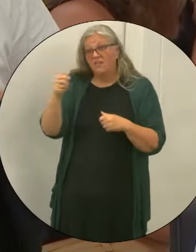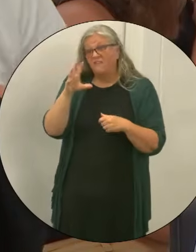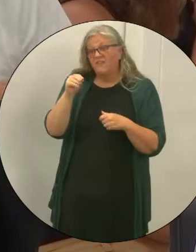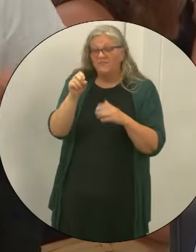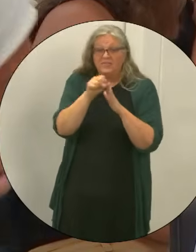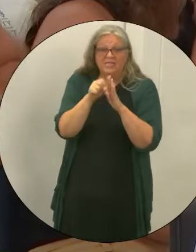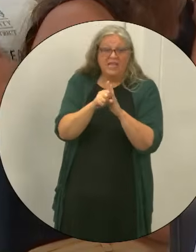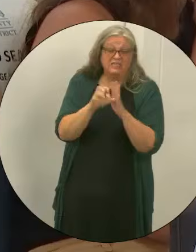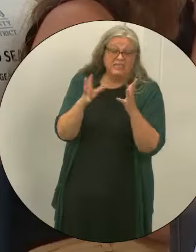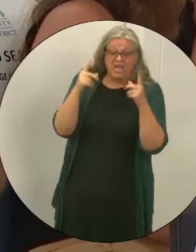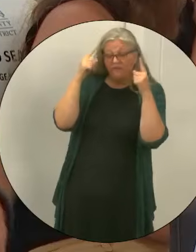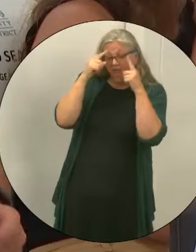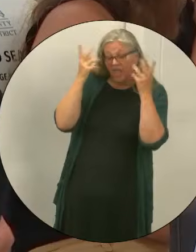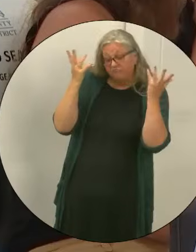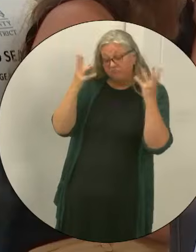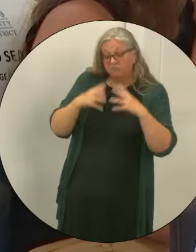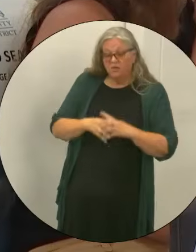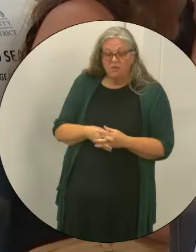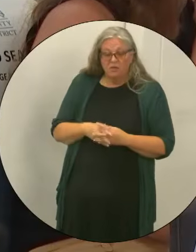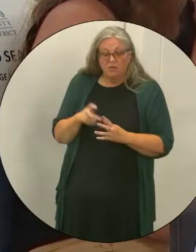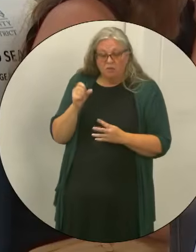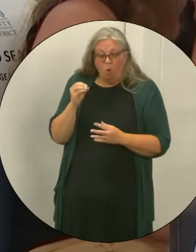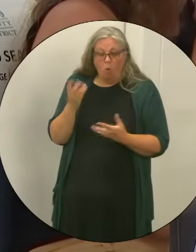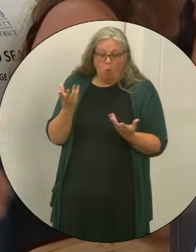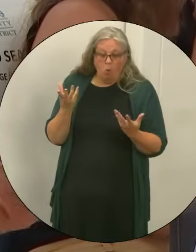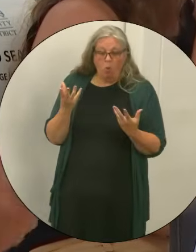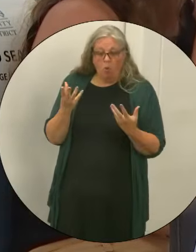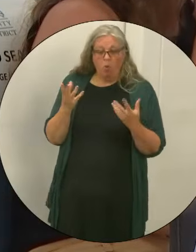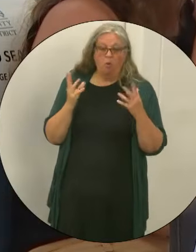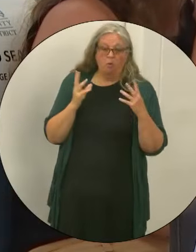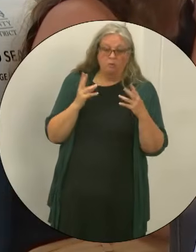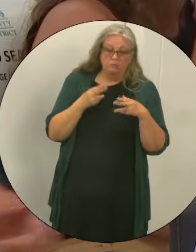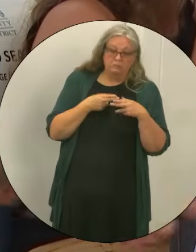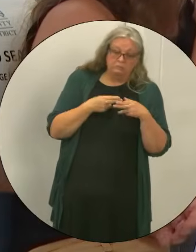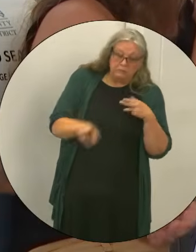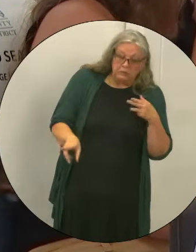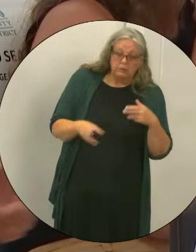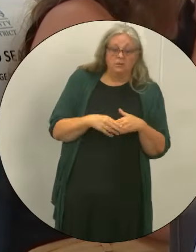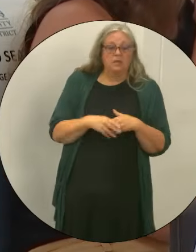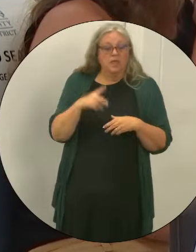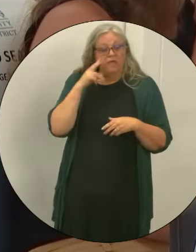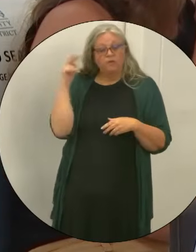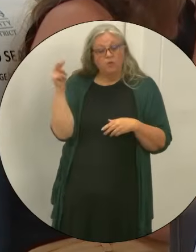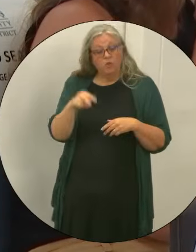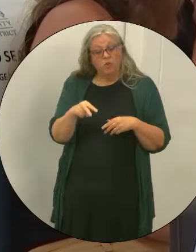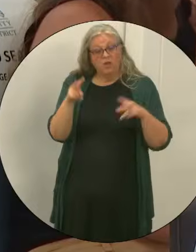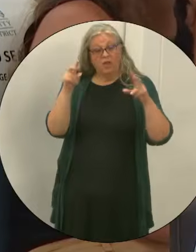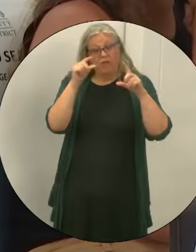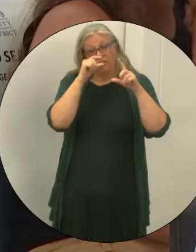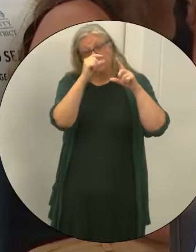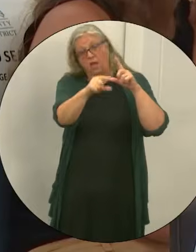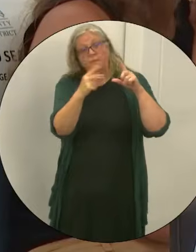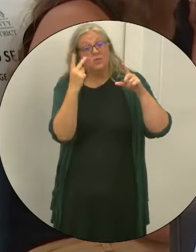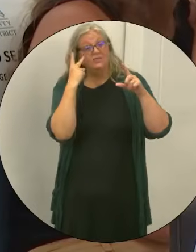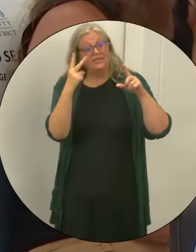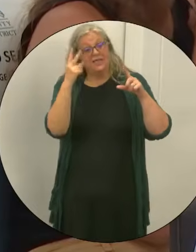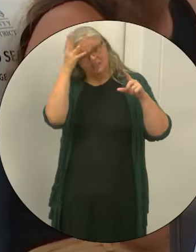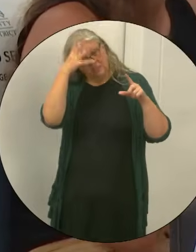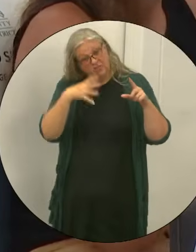states. It's kind of a headache. So, long story short with this is If you look at the top, you'll see the gentleman that